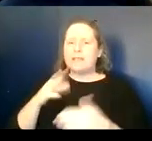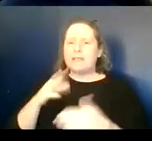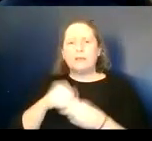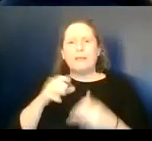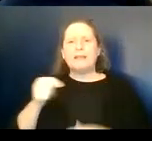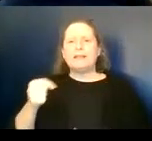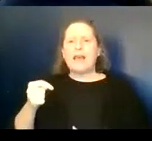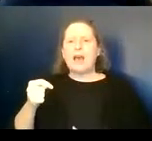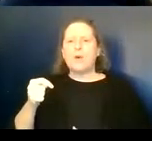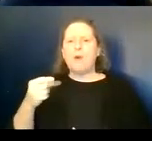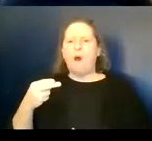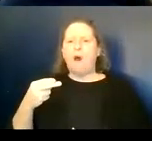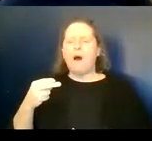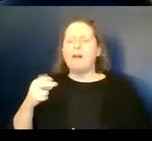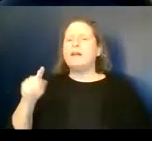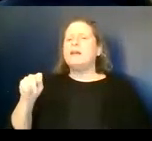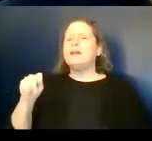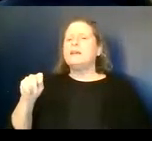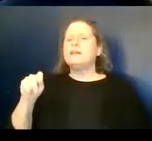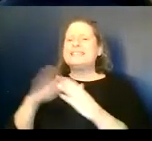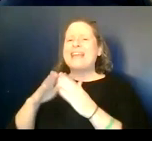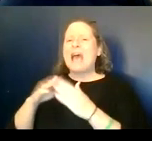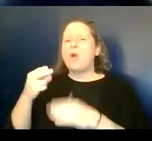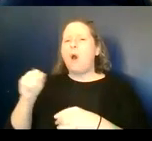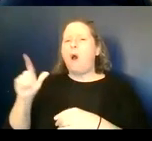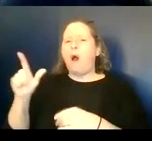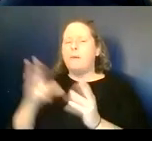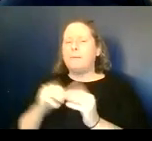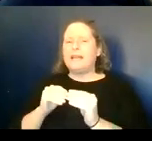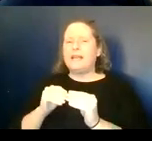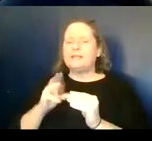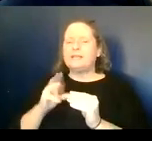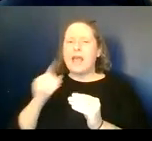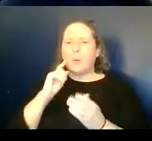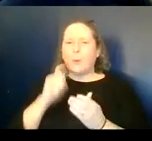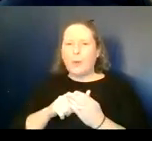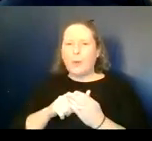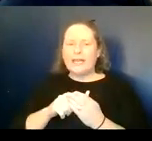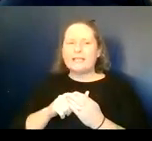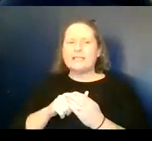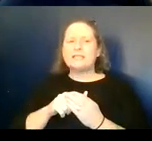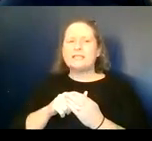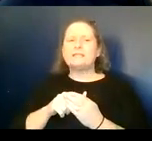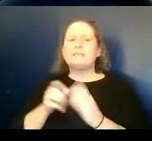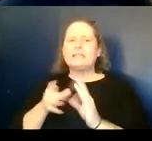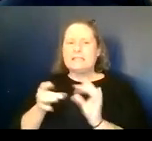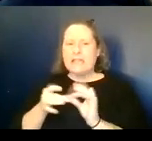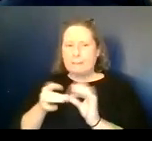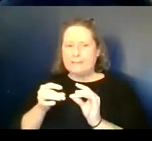meetings, committee hearings, and witness slips that were submitted to the state. There was a huge pushback by